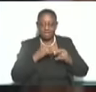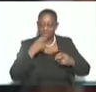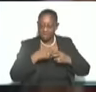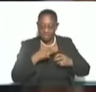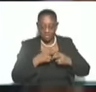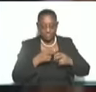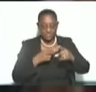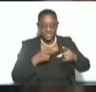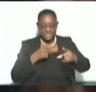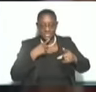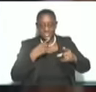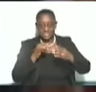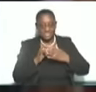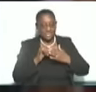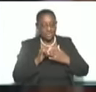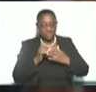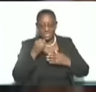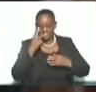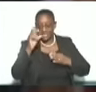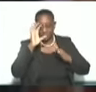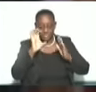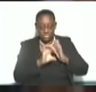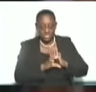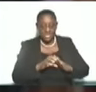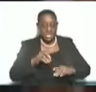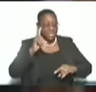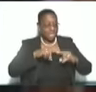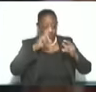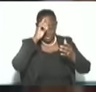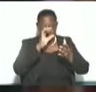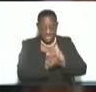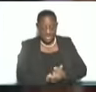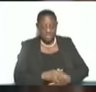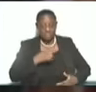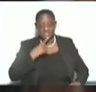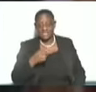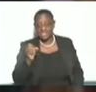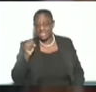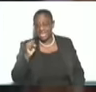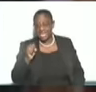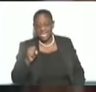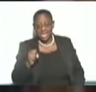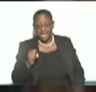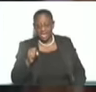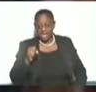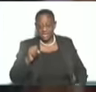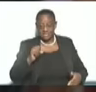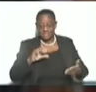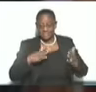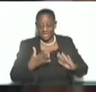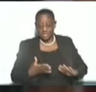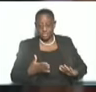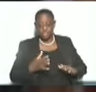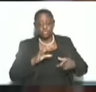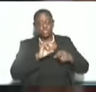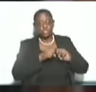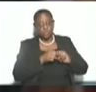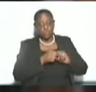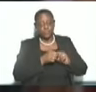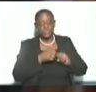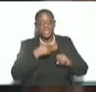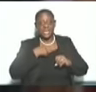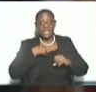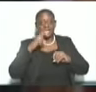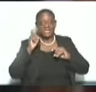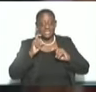that moment I fell to the ground. I was like, don't tell me this happening. Somebody explain something to me. And so my only mission was to get to the